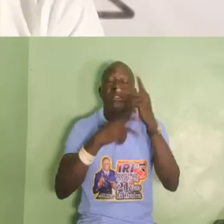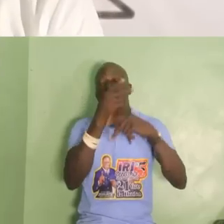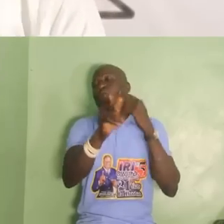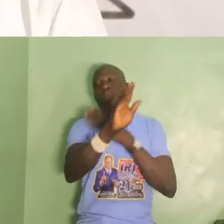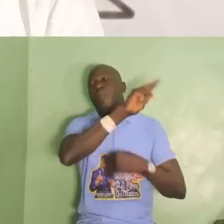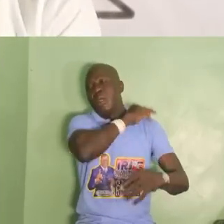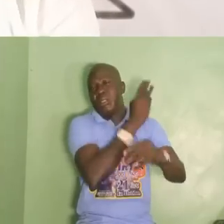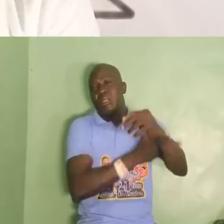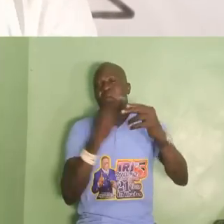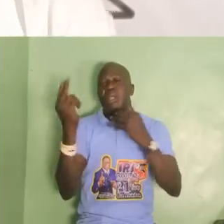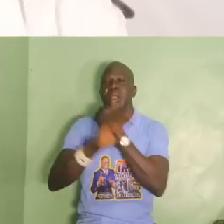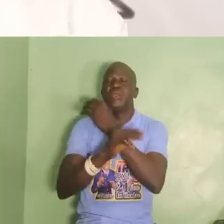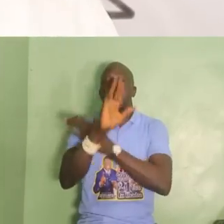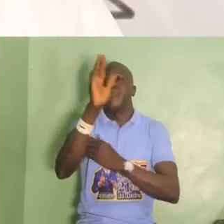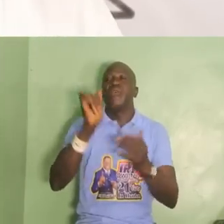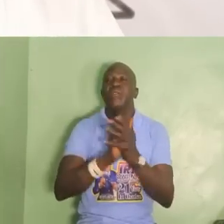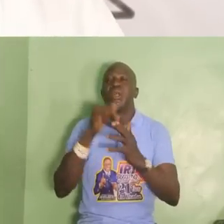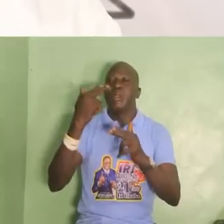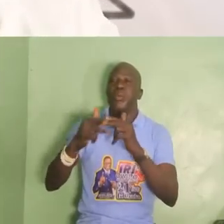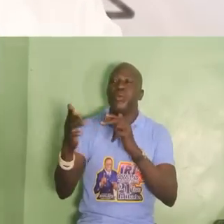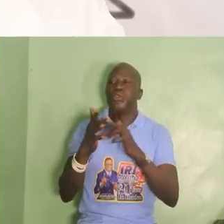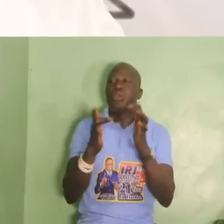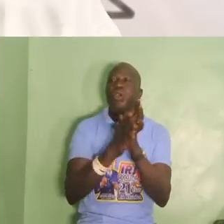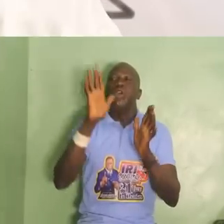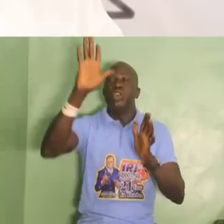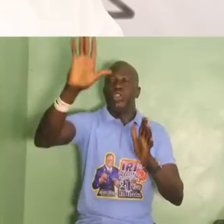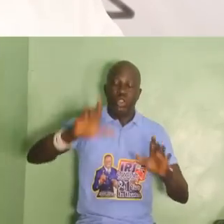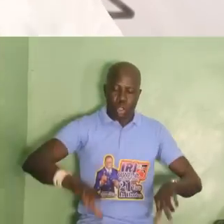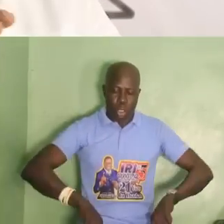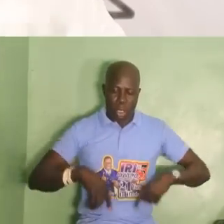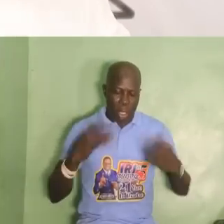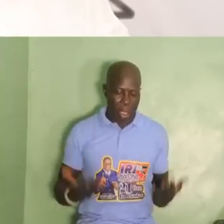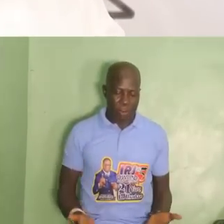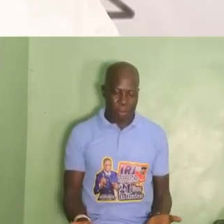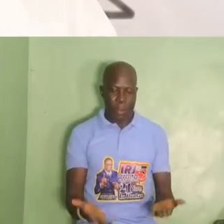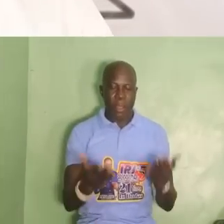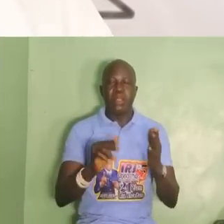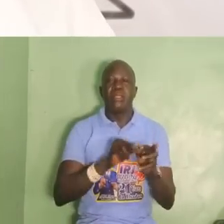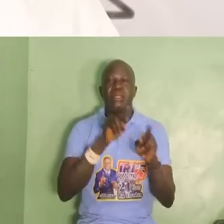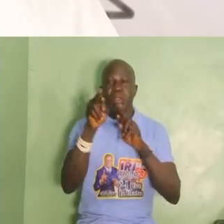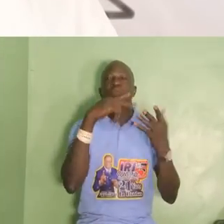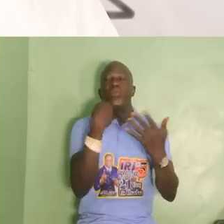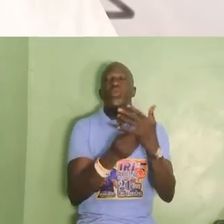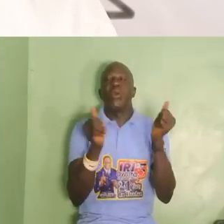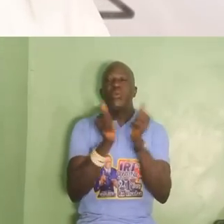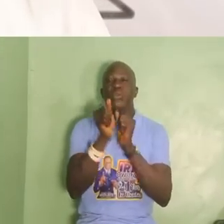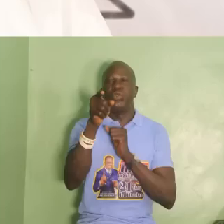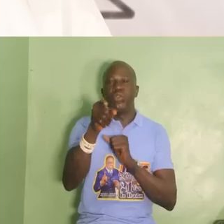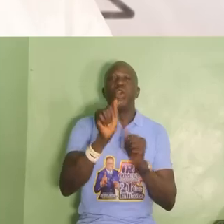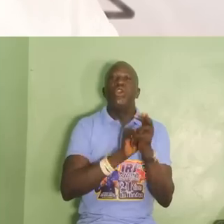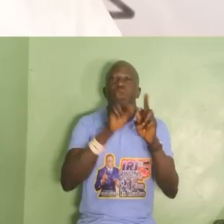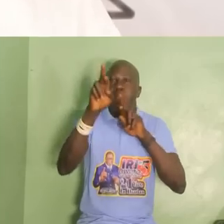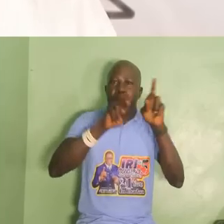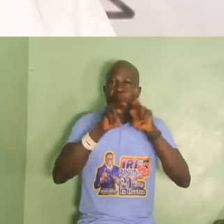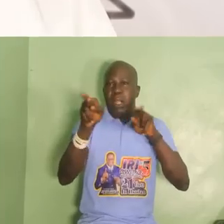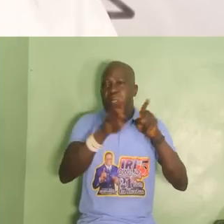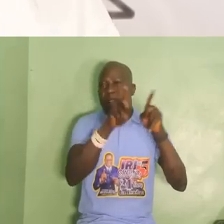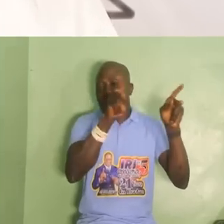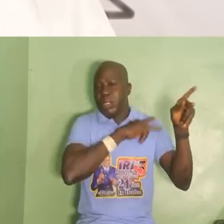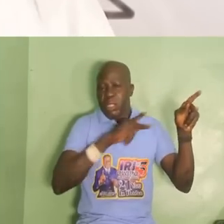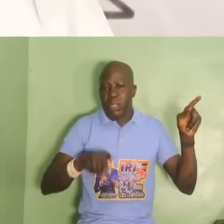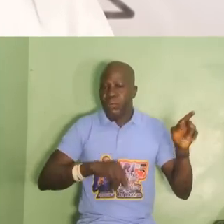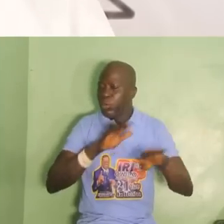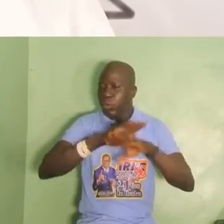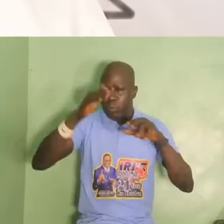ti fun yin ni number yin te wa South Africa e kan kon very only kan connect with number ra bola mo da send ya